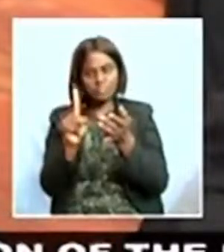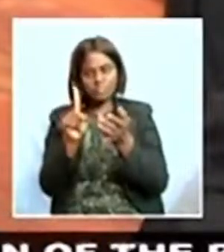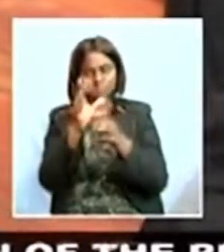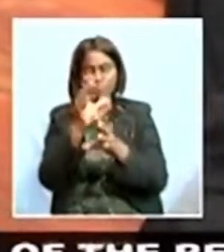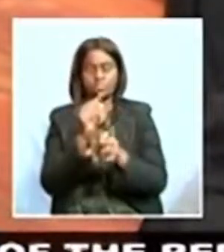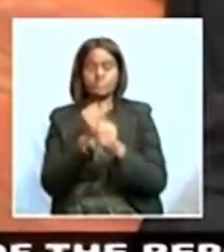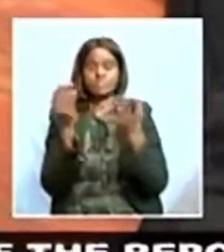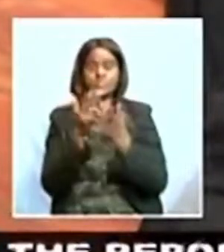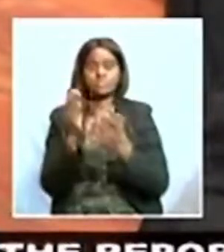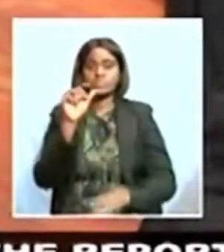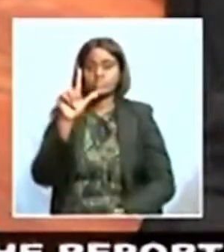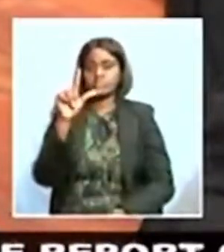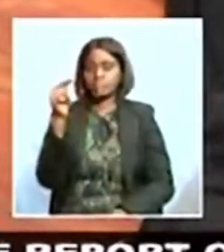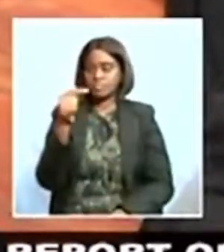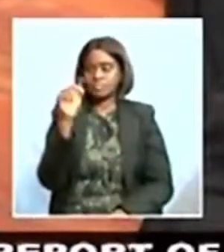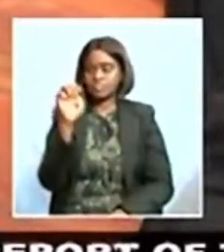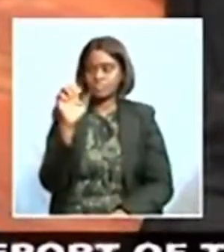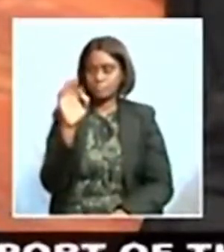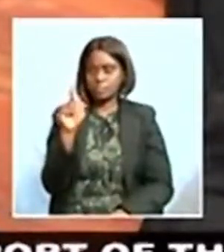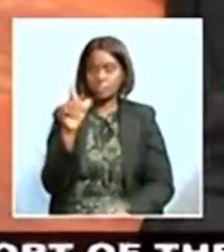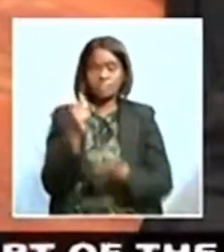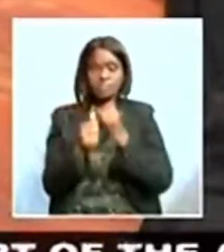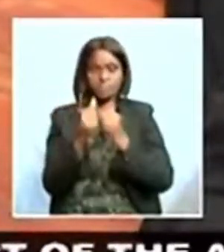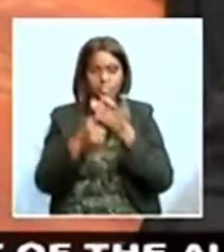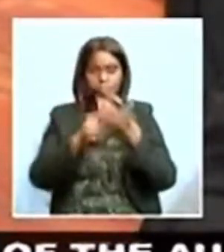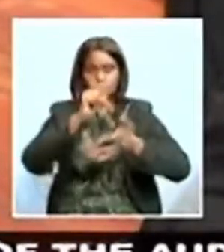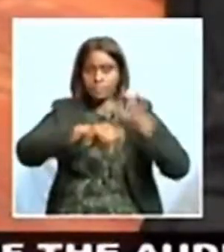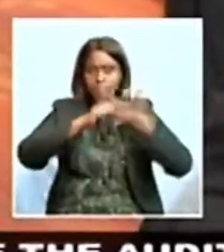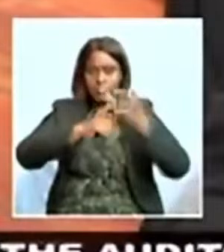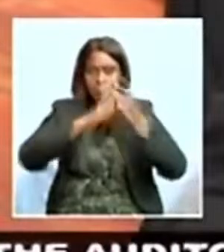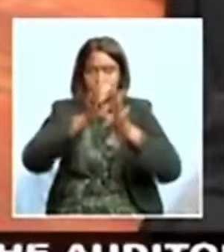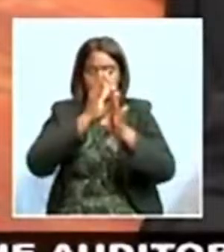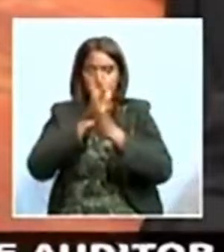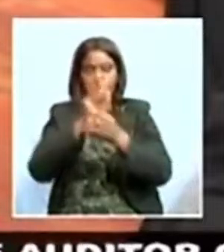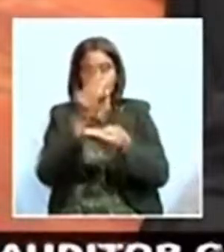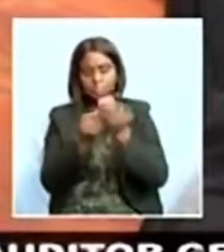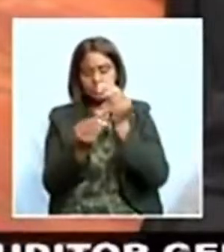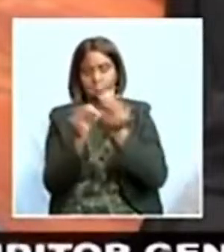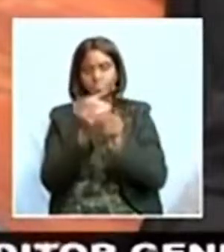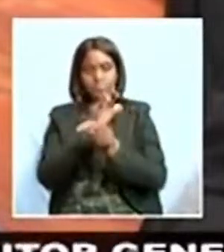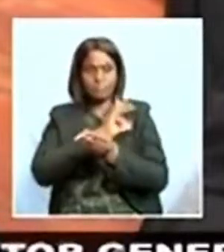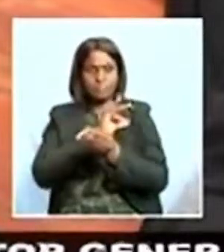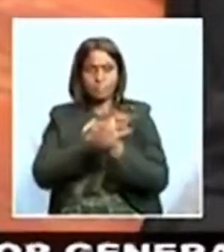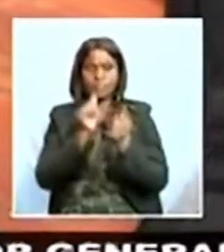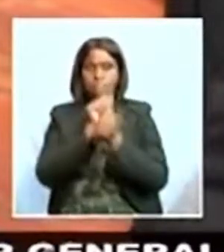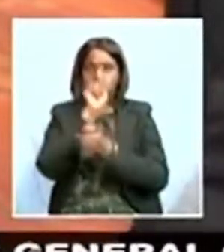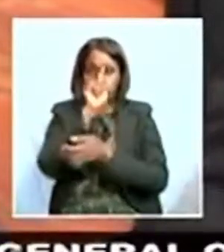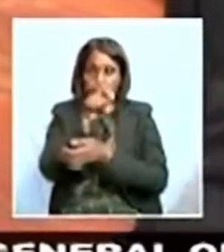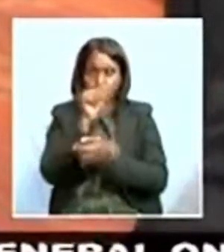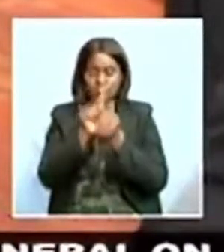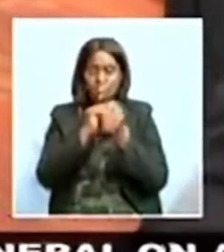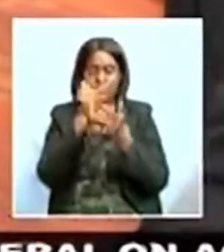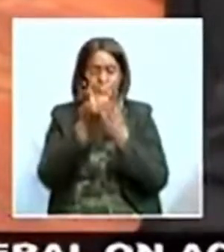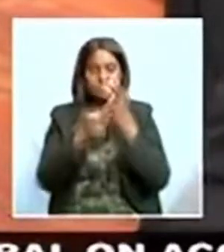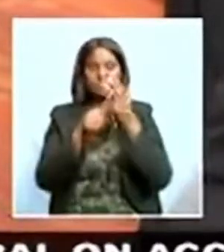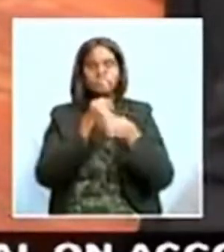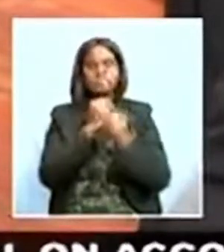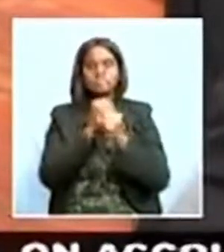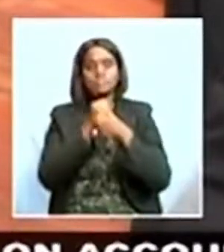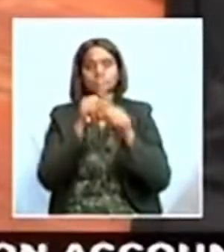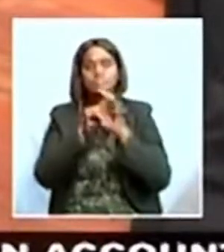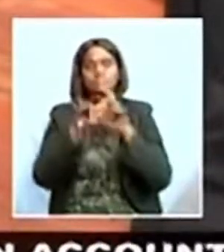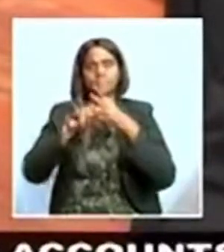local government equalization fund due to deductions towards state obligations and insurance that were instituted at